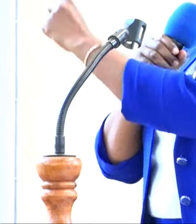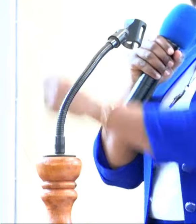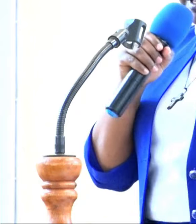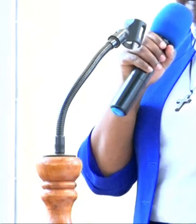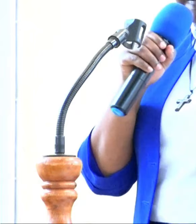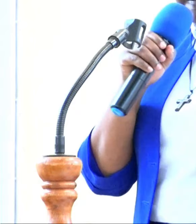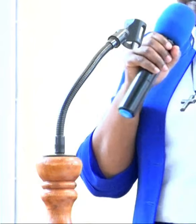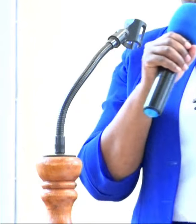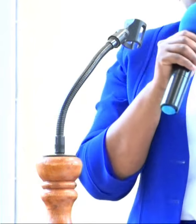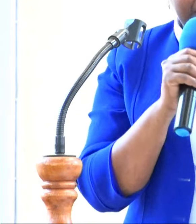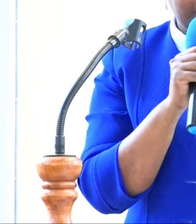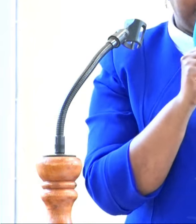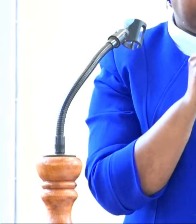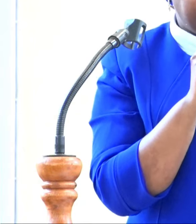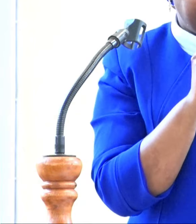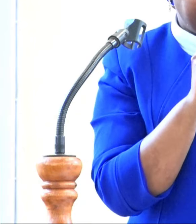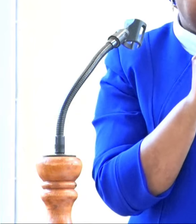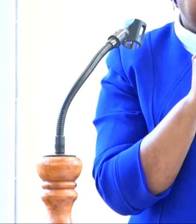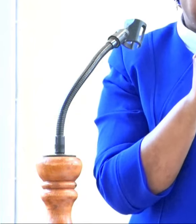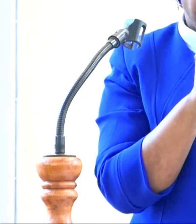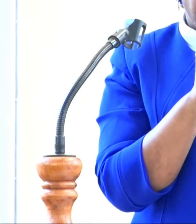clothes for the baby. Who prayed for the baby?